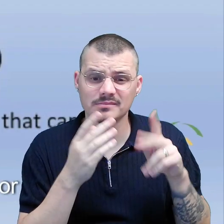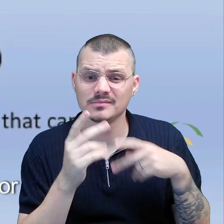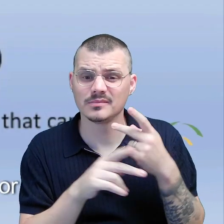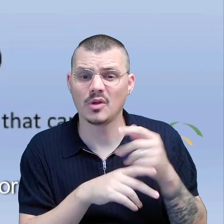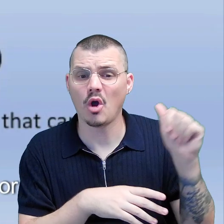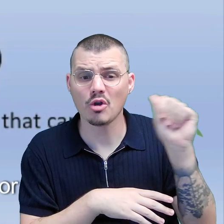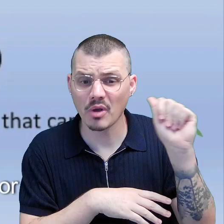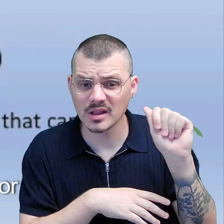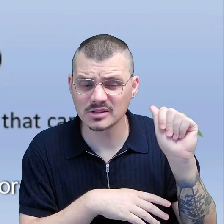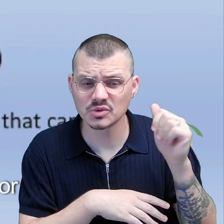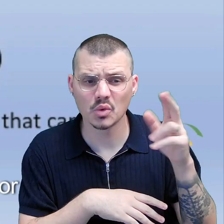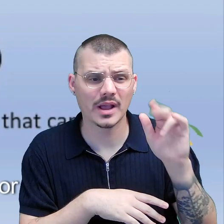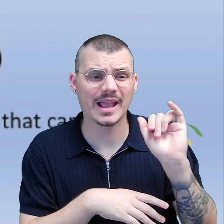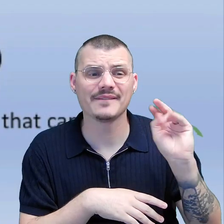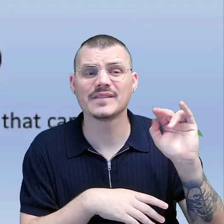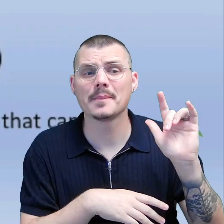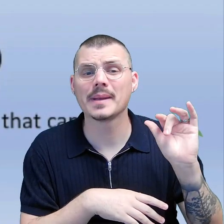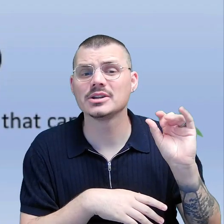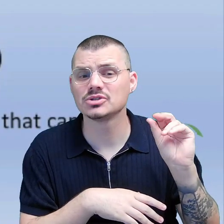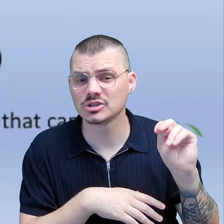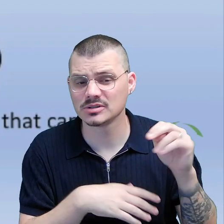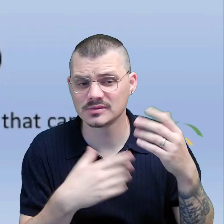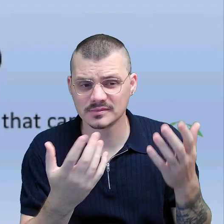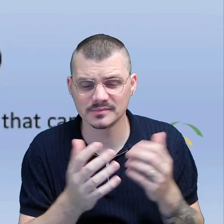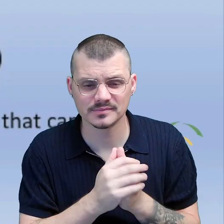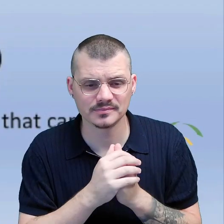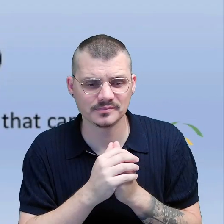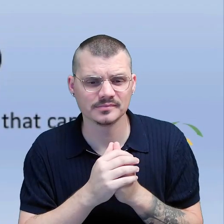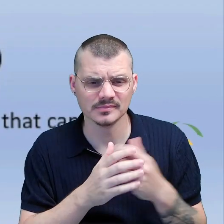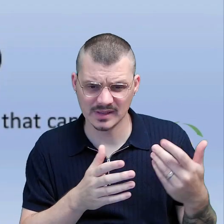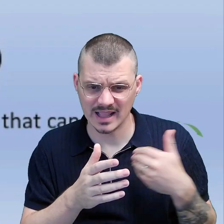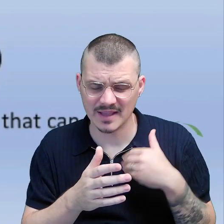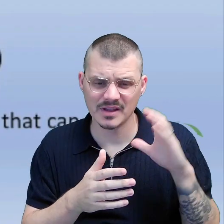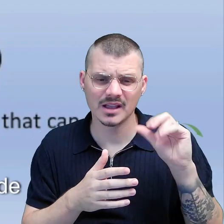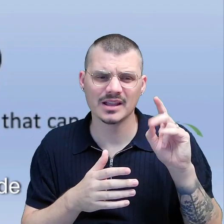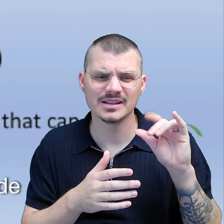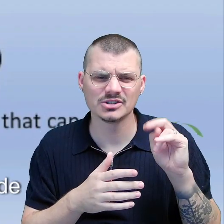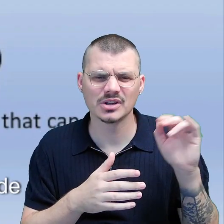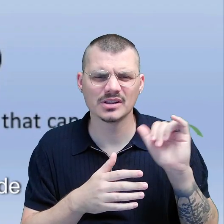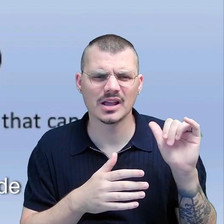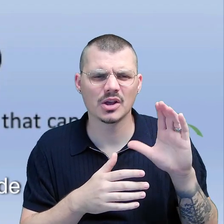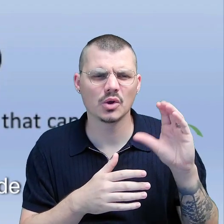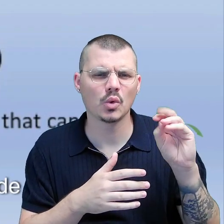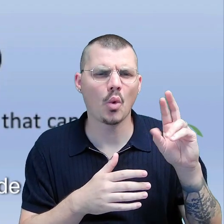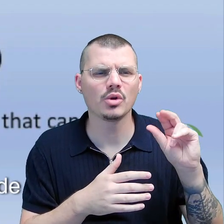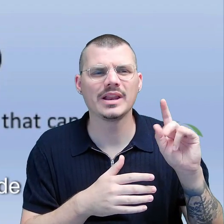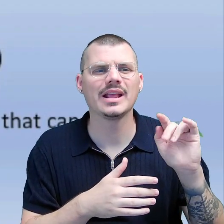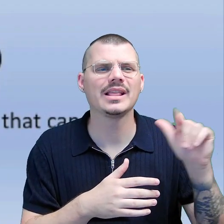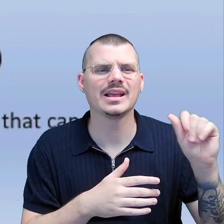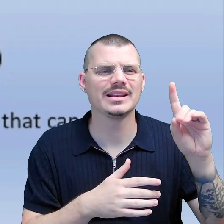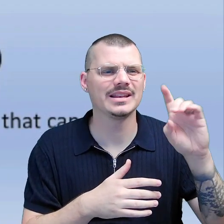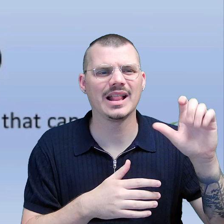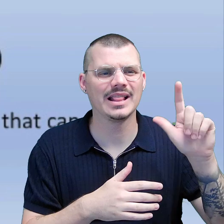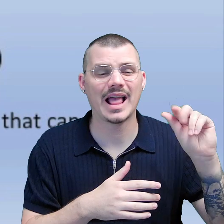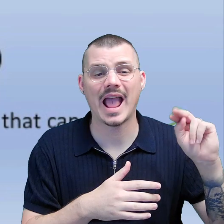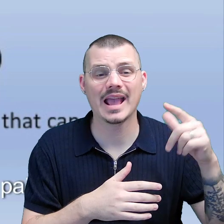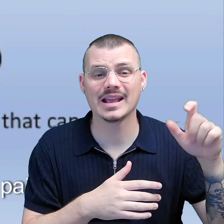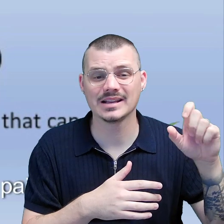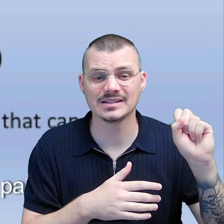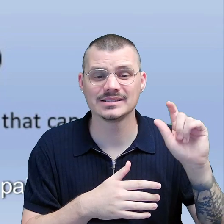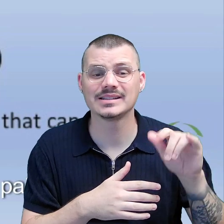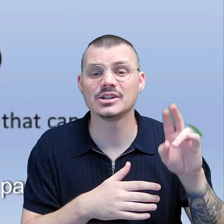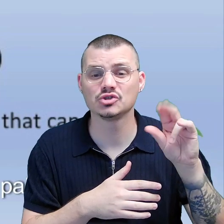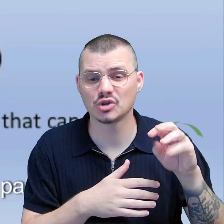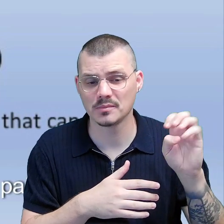Or do they have some form of arthritis or other inflammation? Do they have a condition like Cornelia de Lange syndrome,